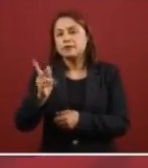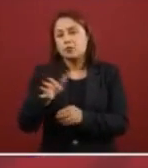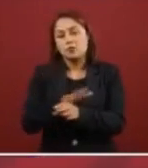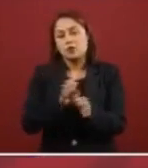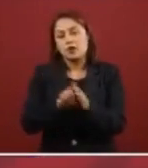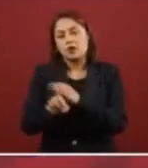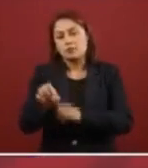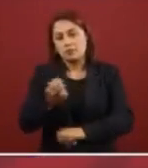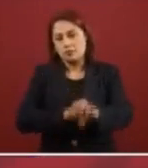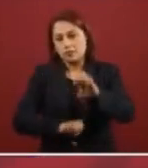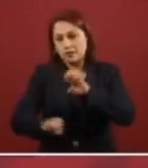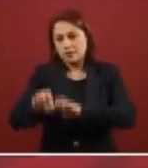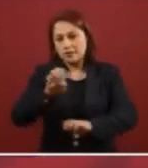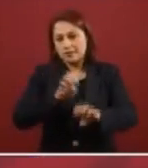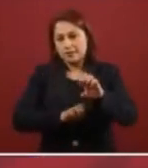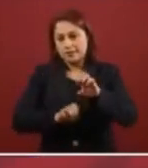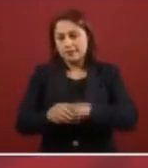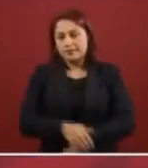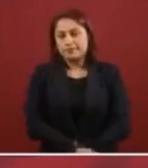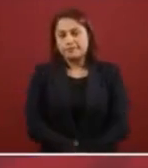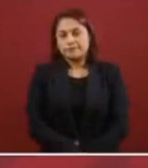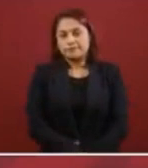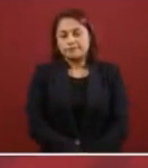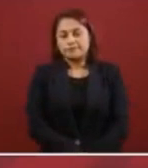the companies